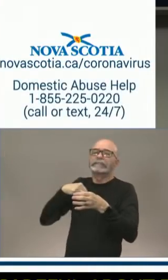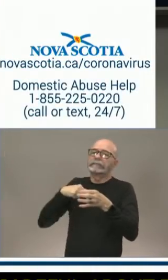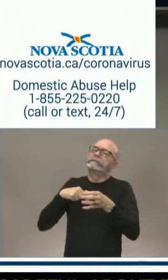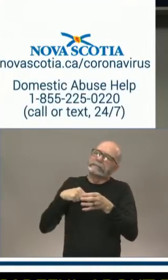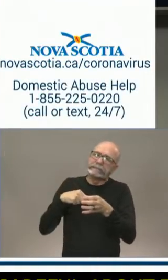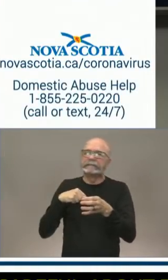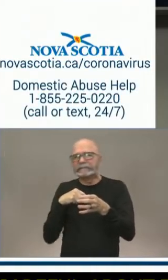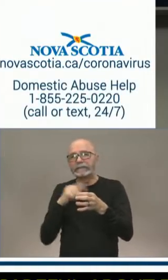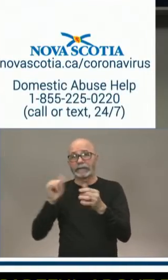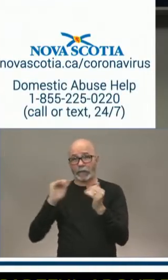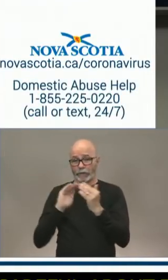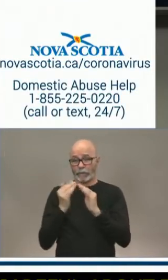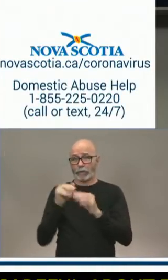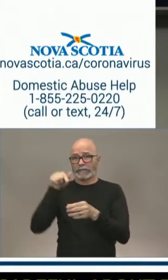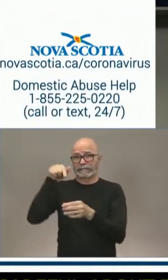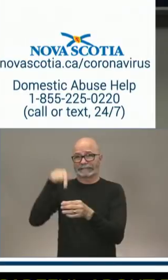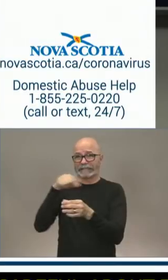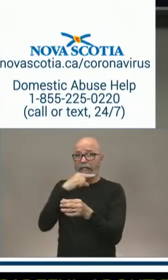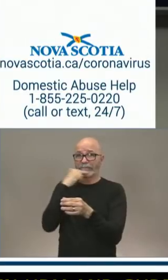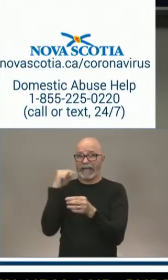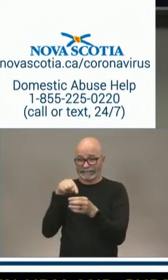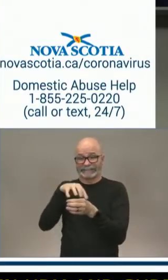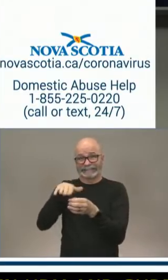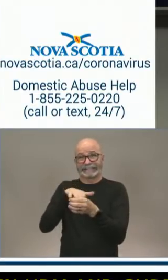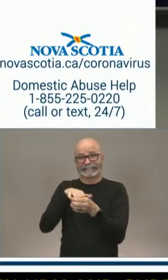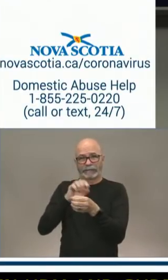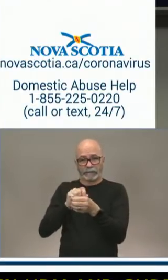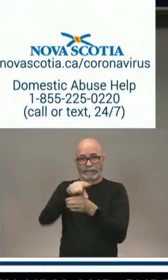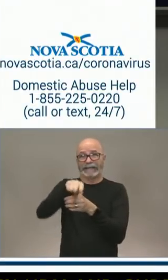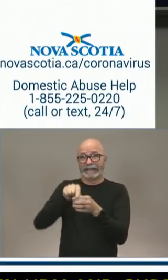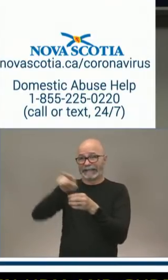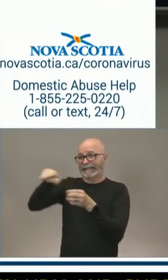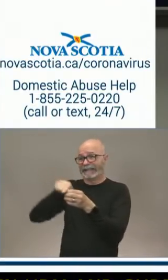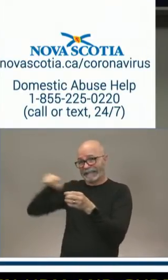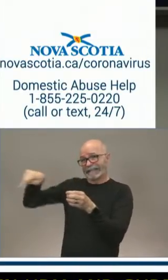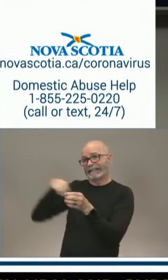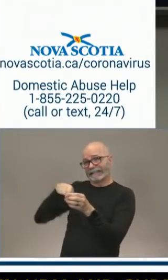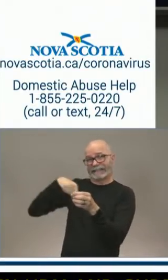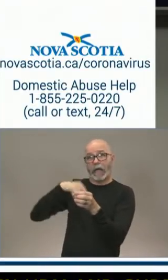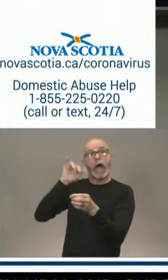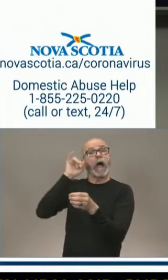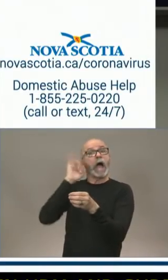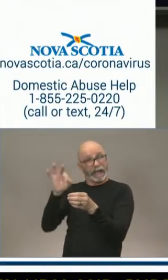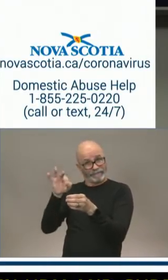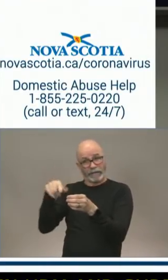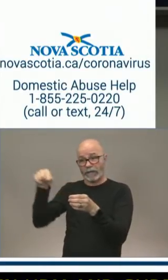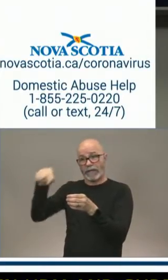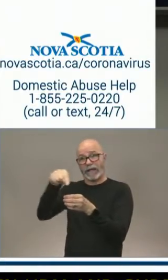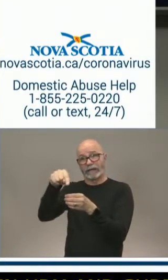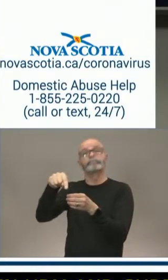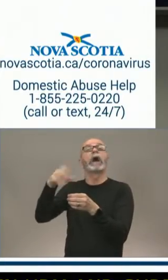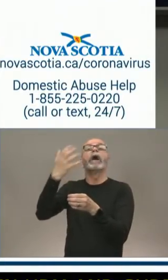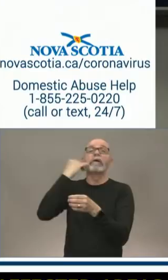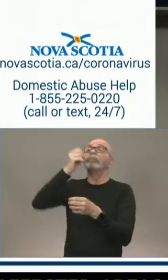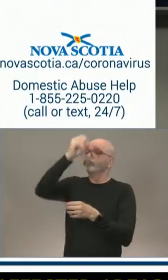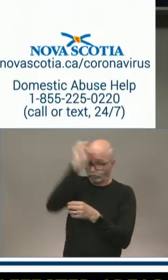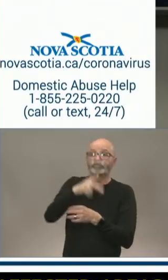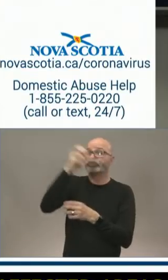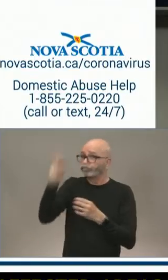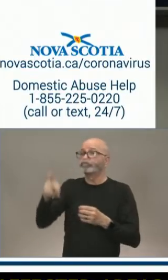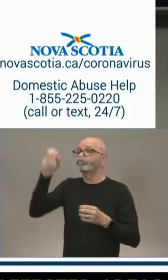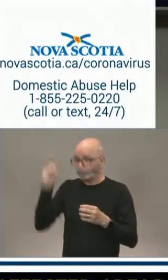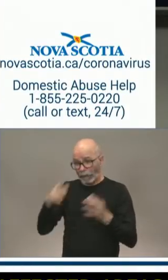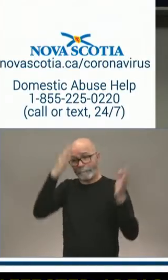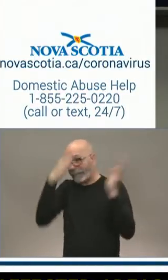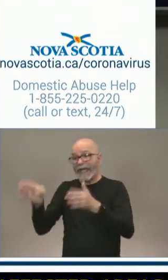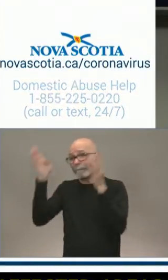their surrounding communities, only venues who have approved plans based on specific guidelines from the Department of